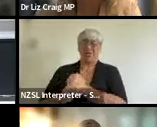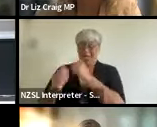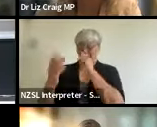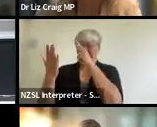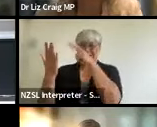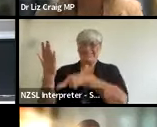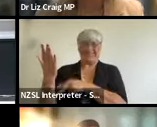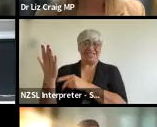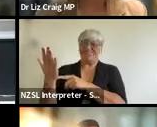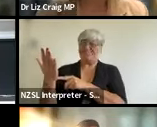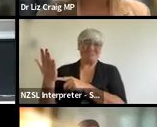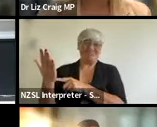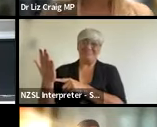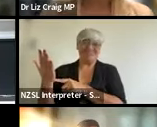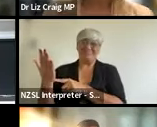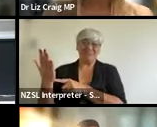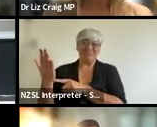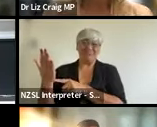And Okay.